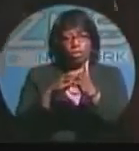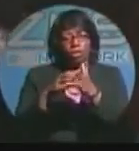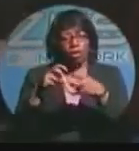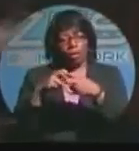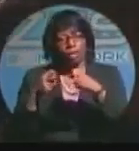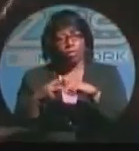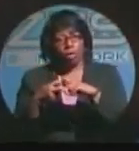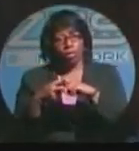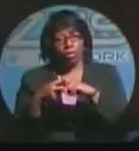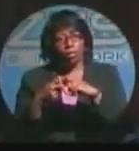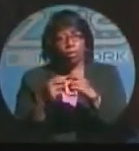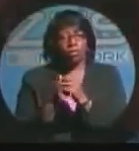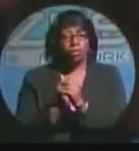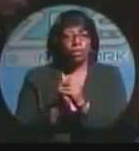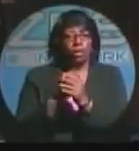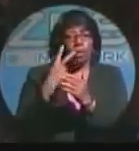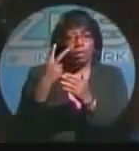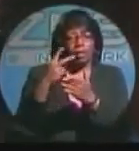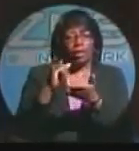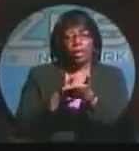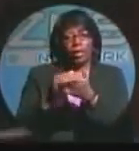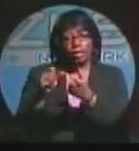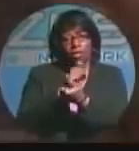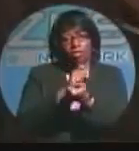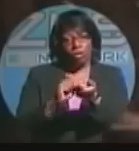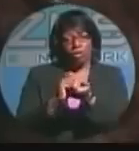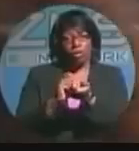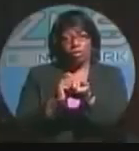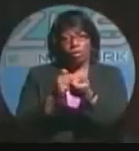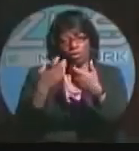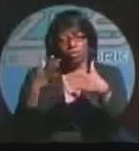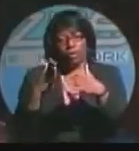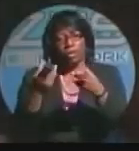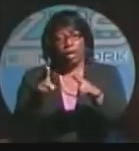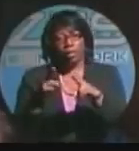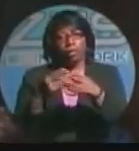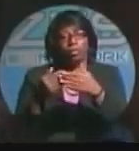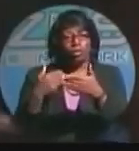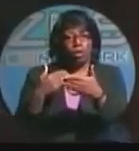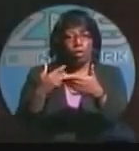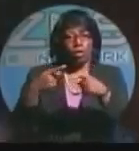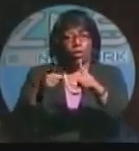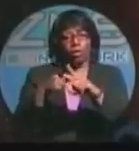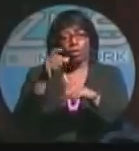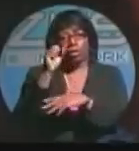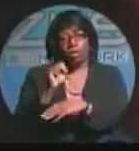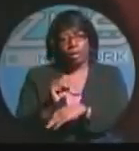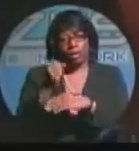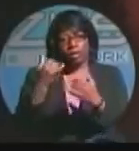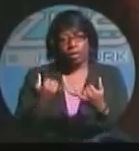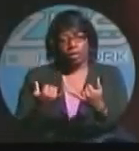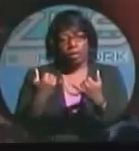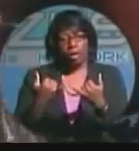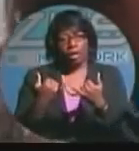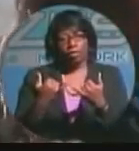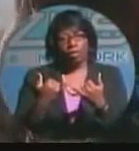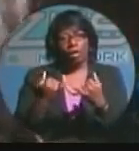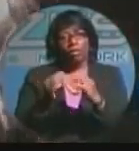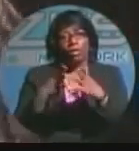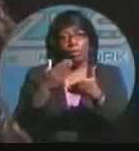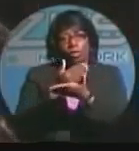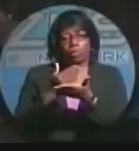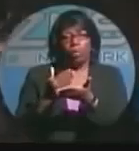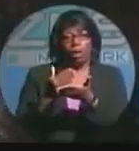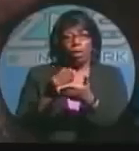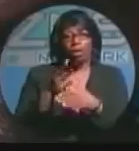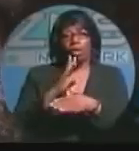saw that the structure itself was already compromised. But going towards the south, for the most part,